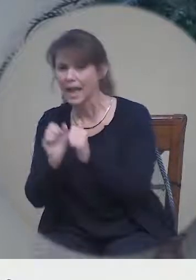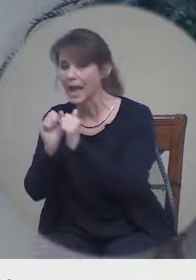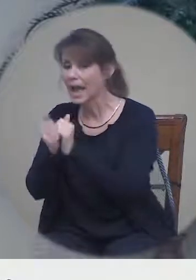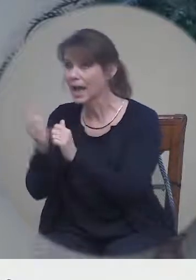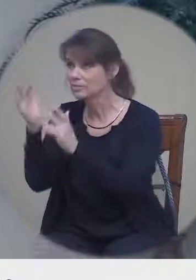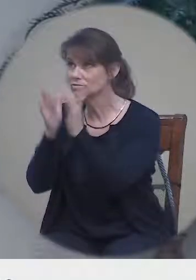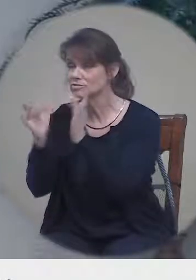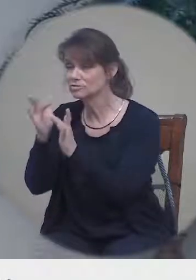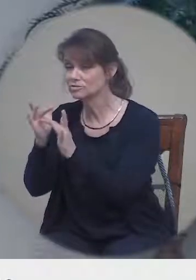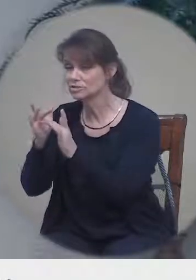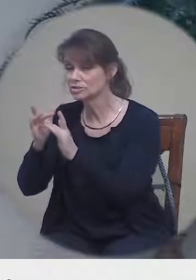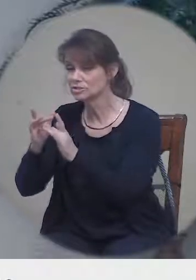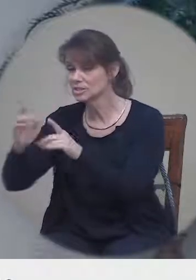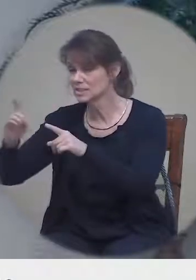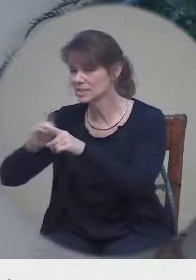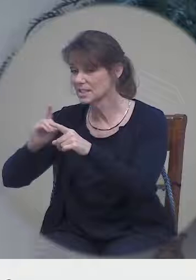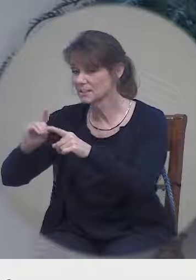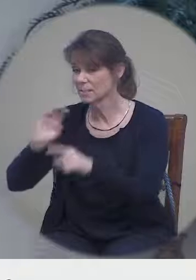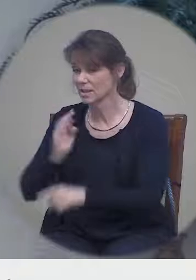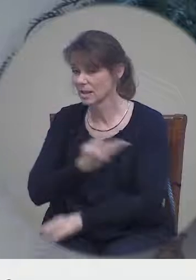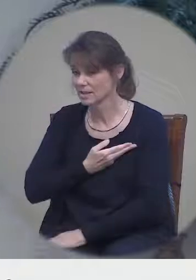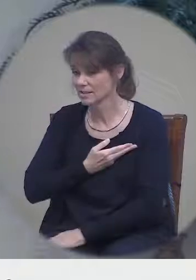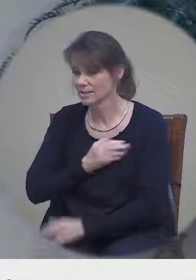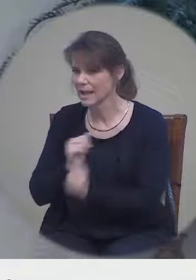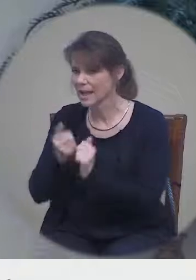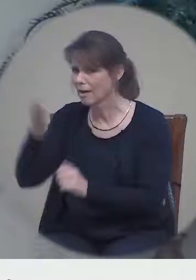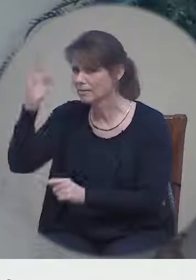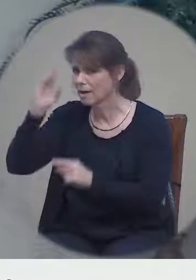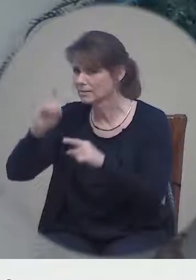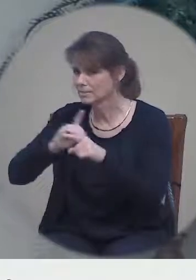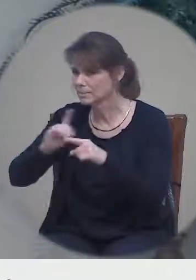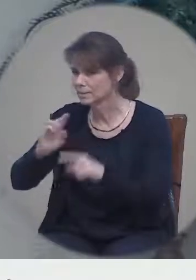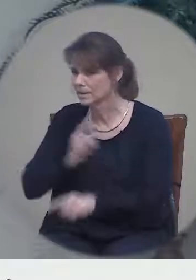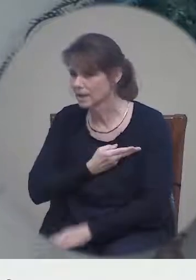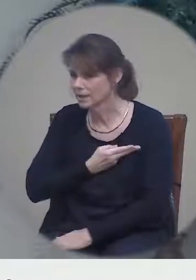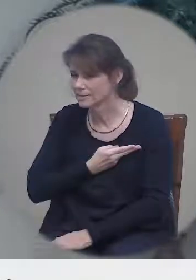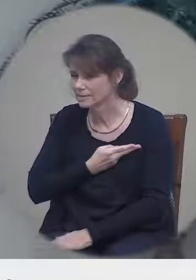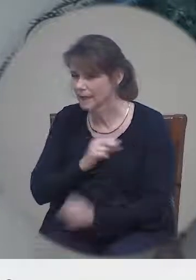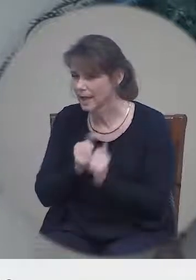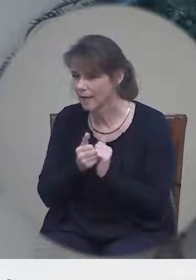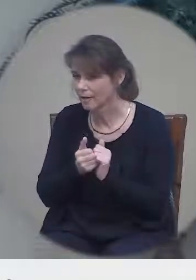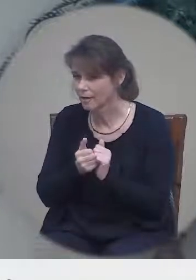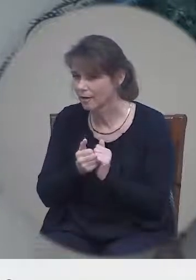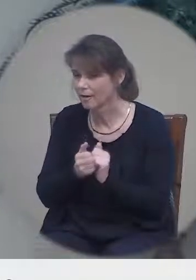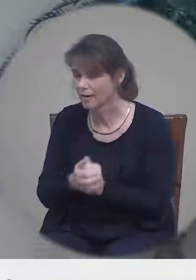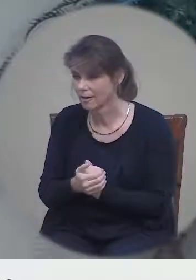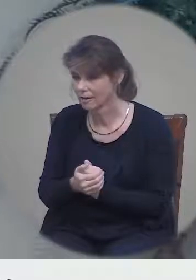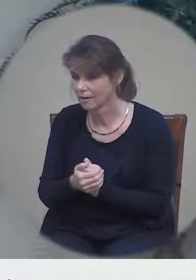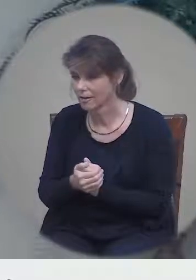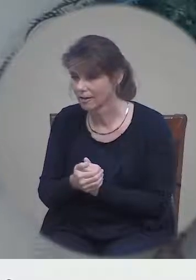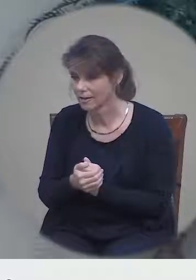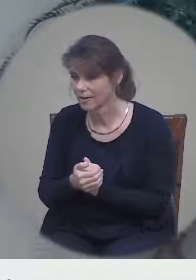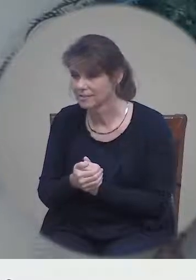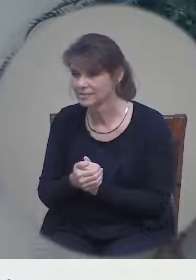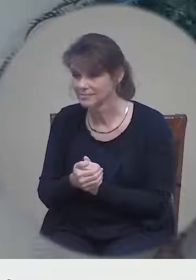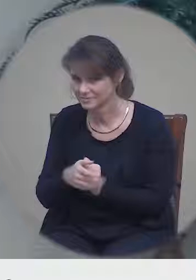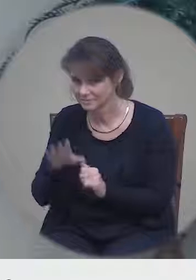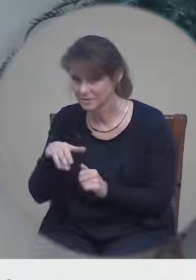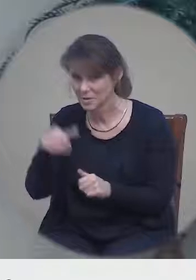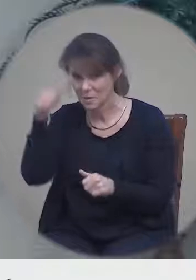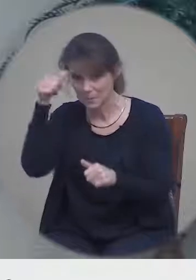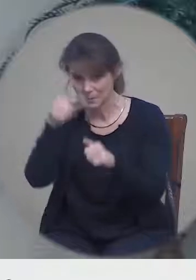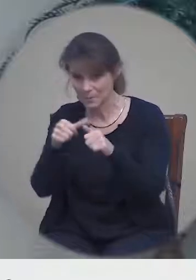You remember last week in Mark's lesson again, he was talking about this. He said sometimes God uses